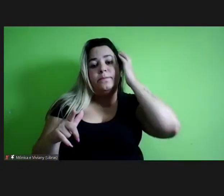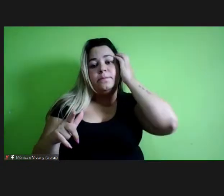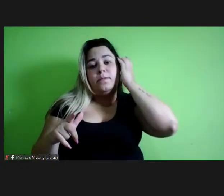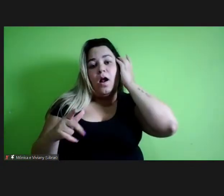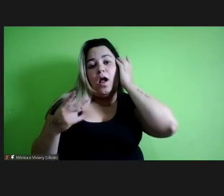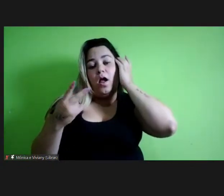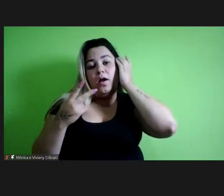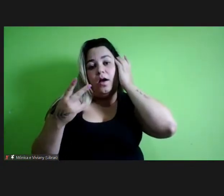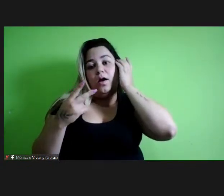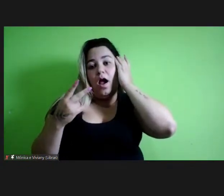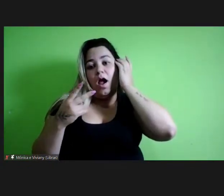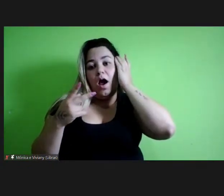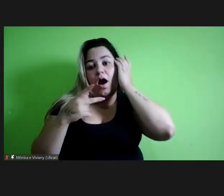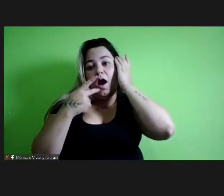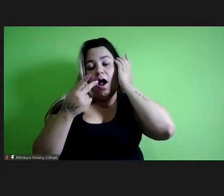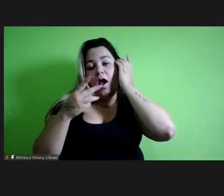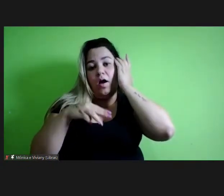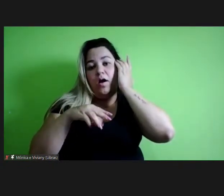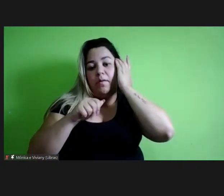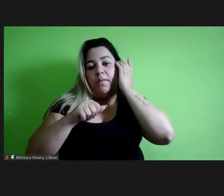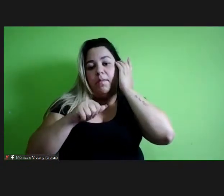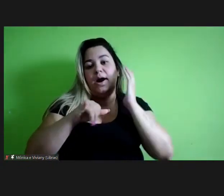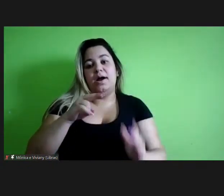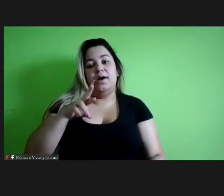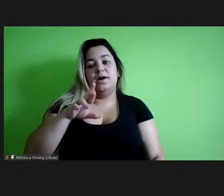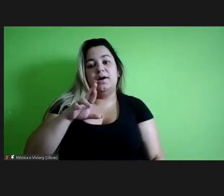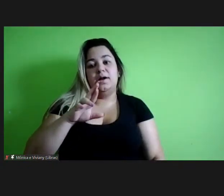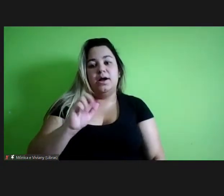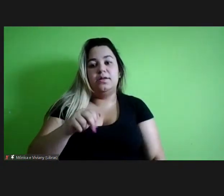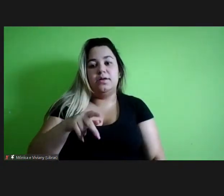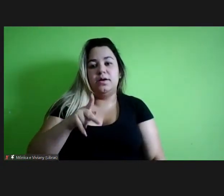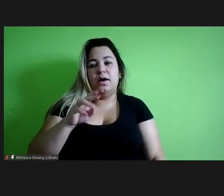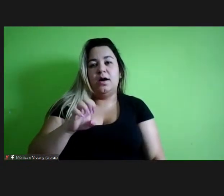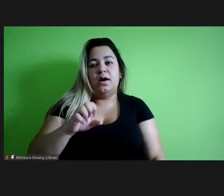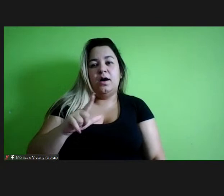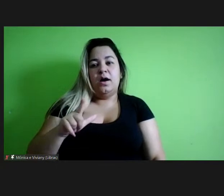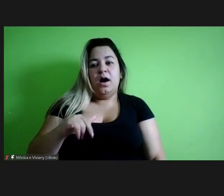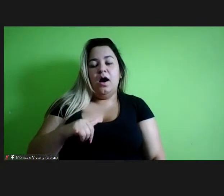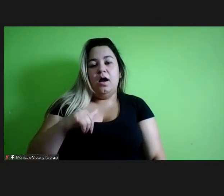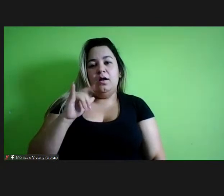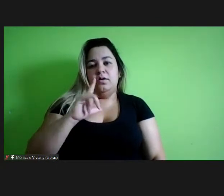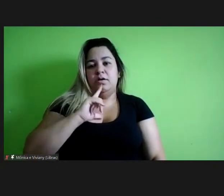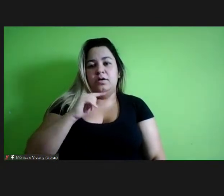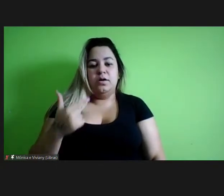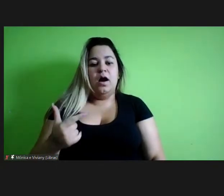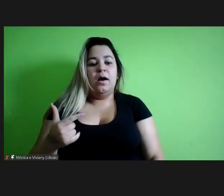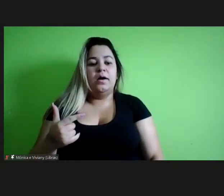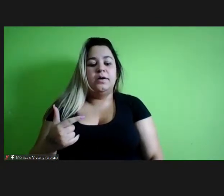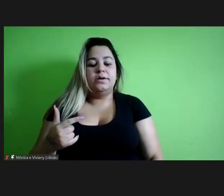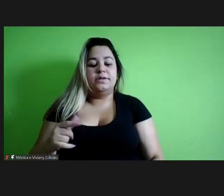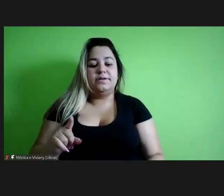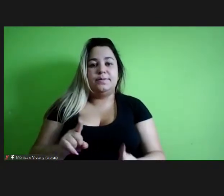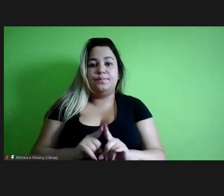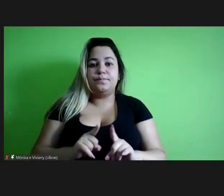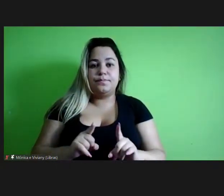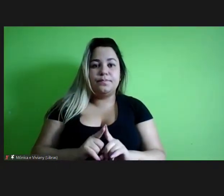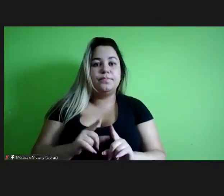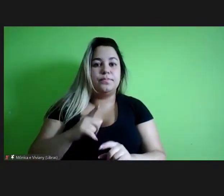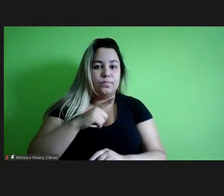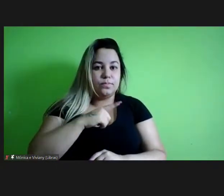bridge two different points, the two different discussions that of between Mayada and